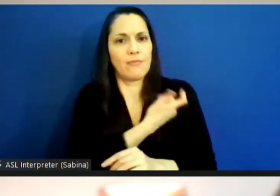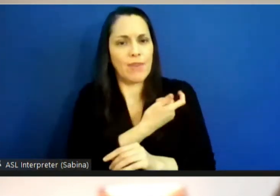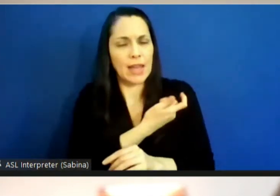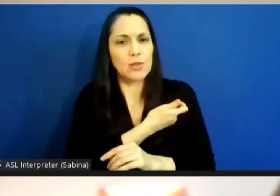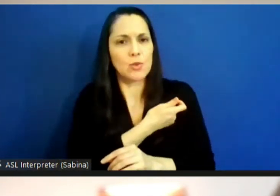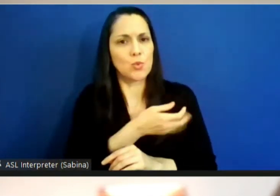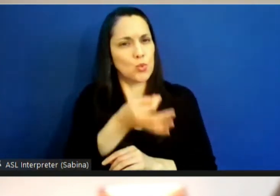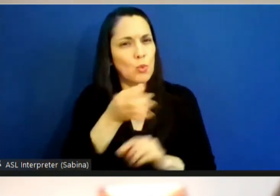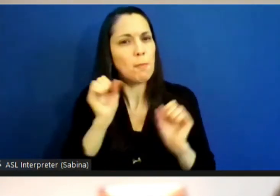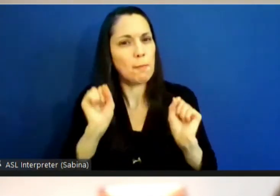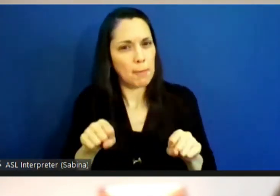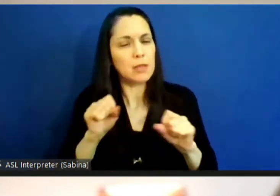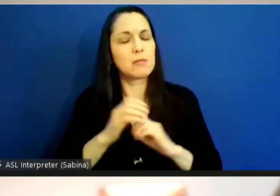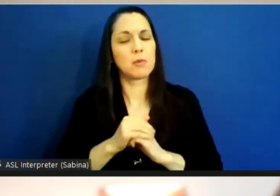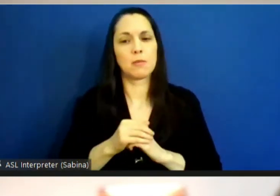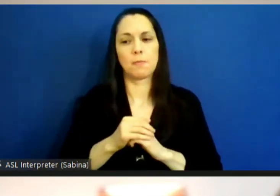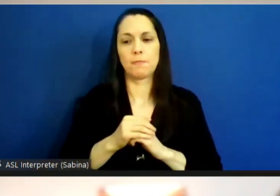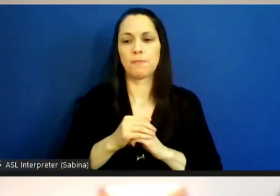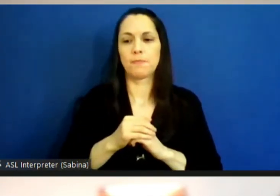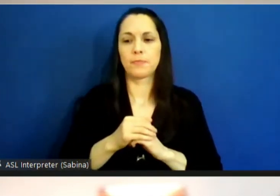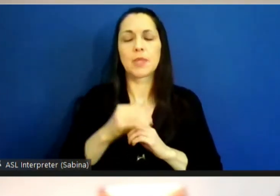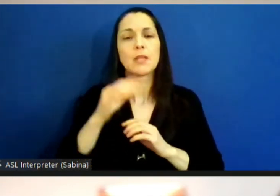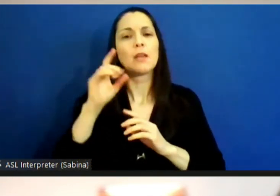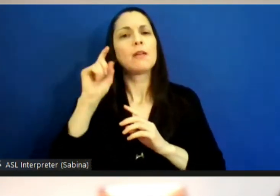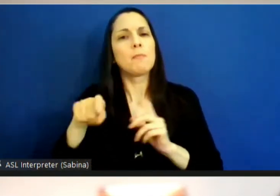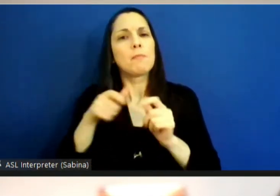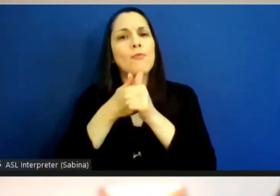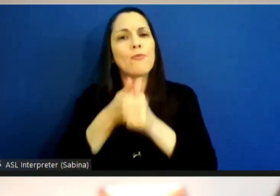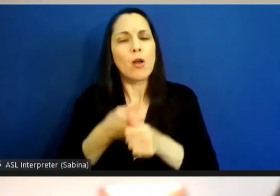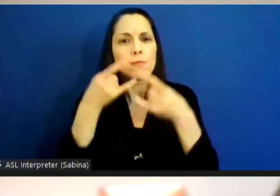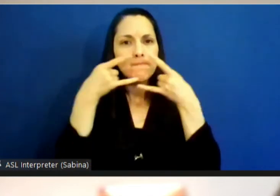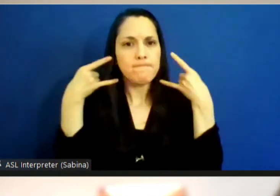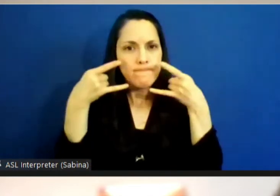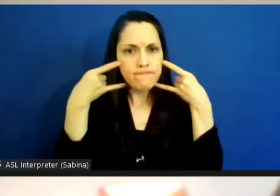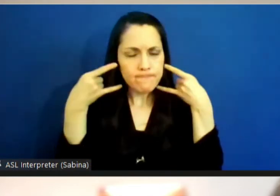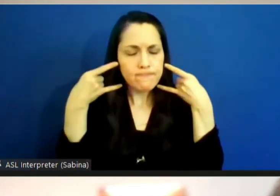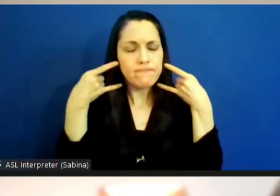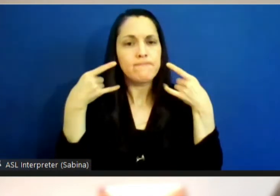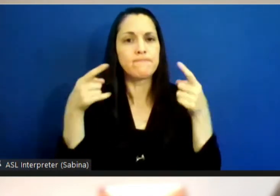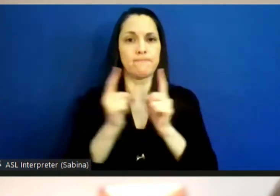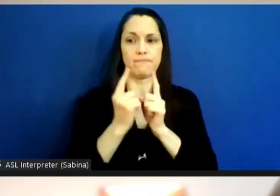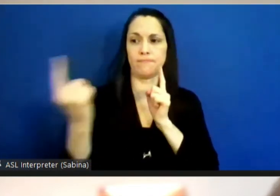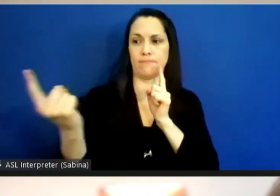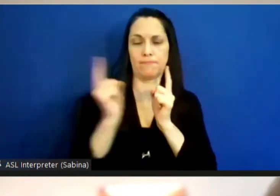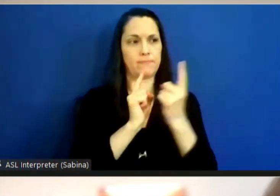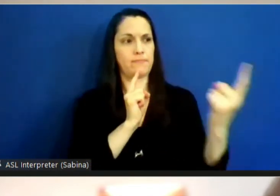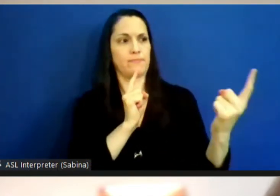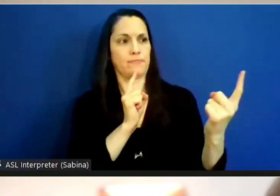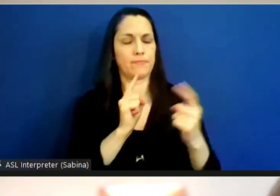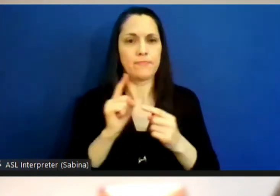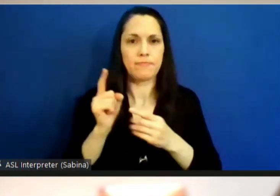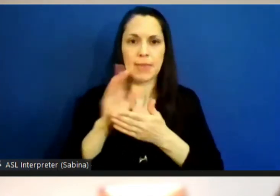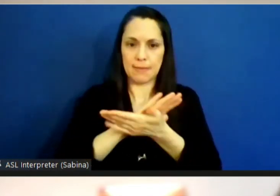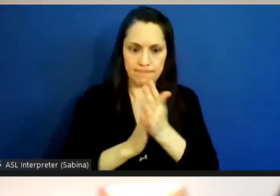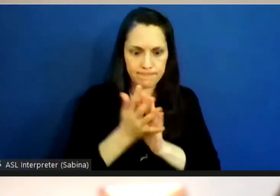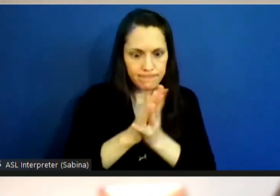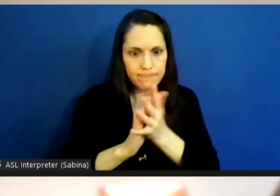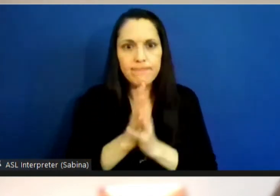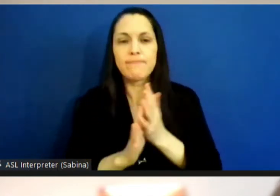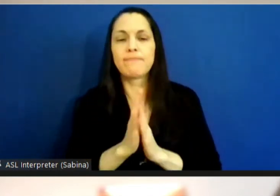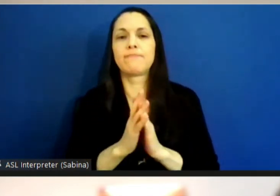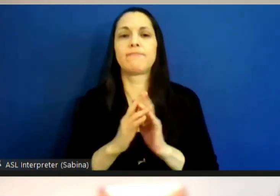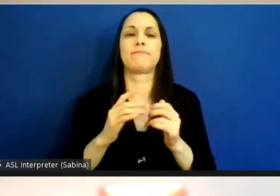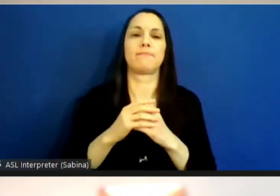as always, we should be following the guidance for masking, distancing, hygiene, ventilation, being outdoors, and